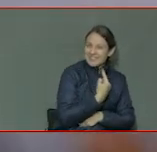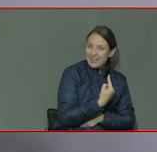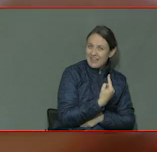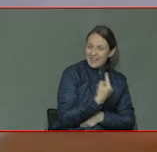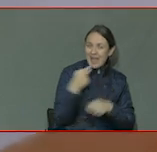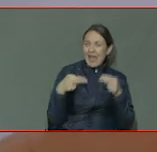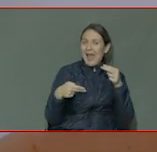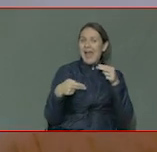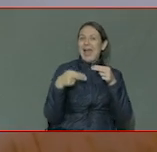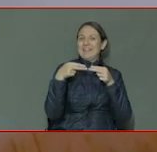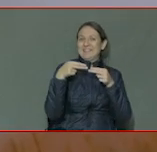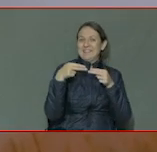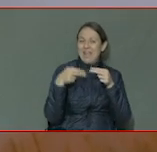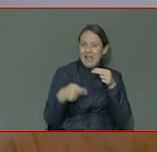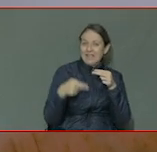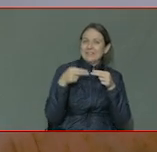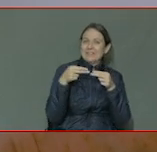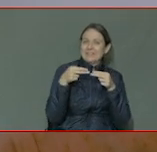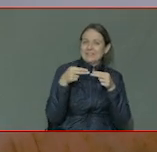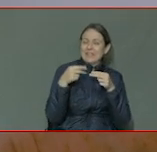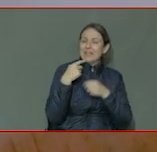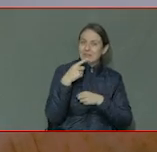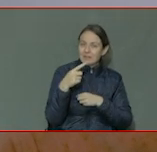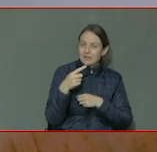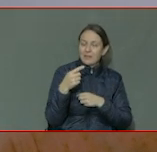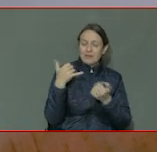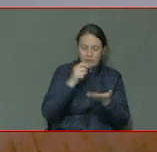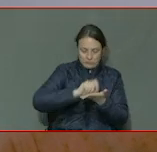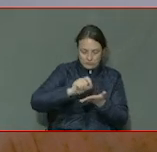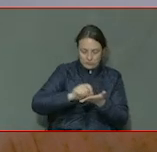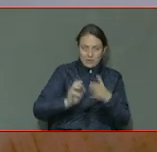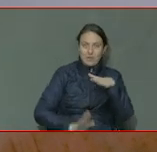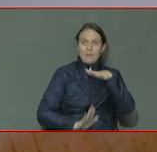height. So you must now write maximum height